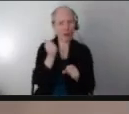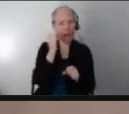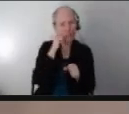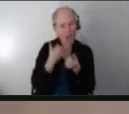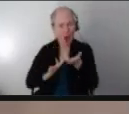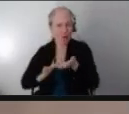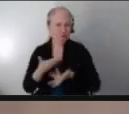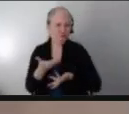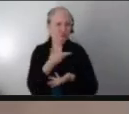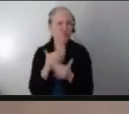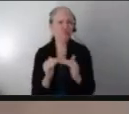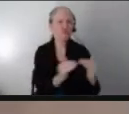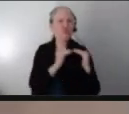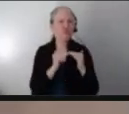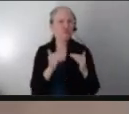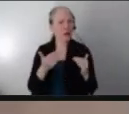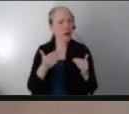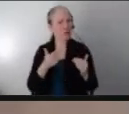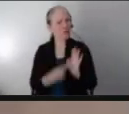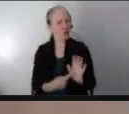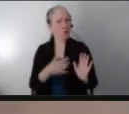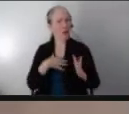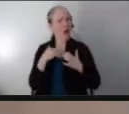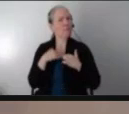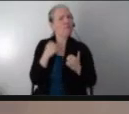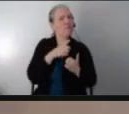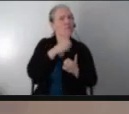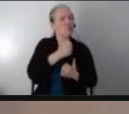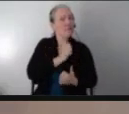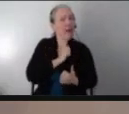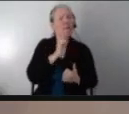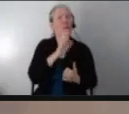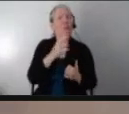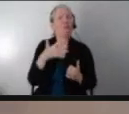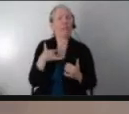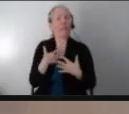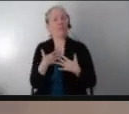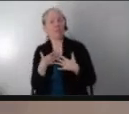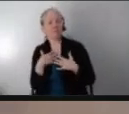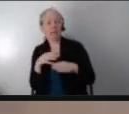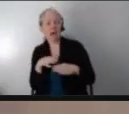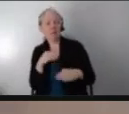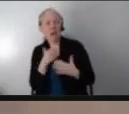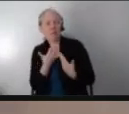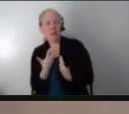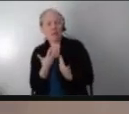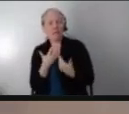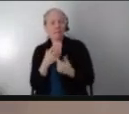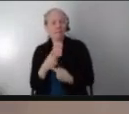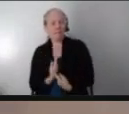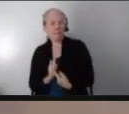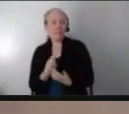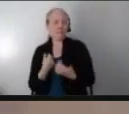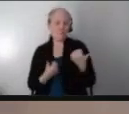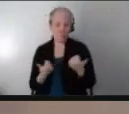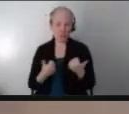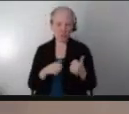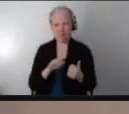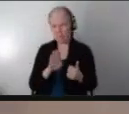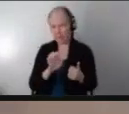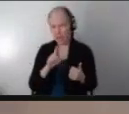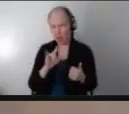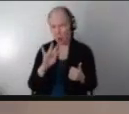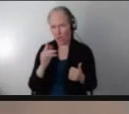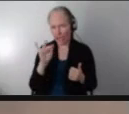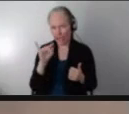workforce. As was mentioned by Julie, you know, we have had